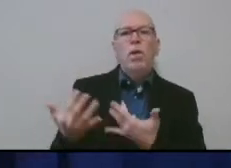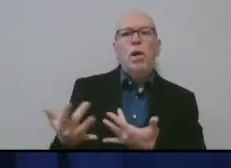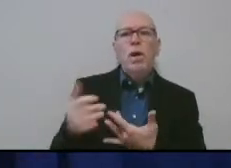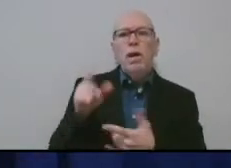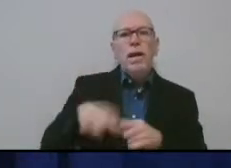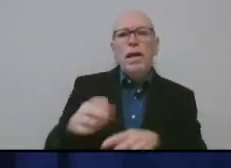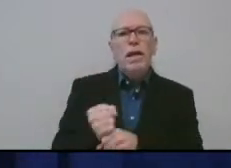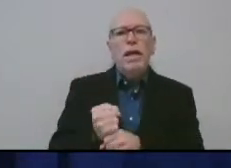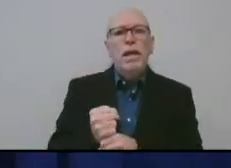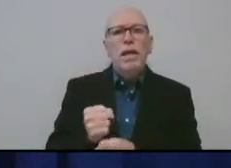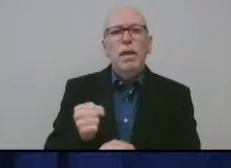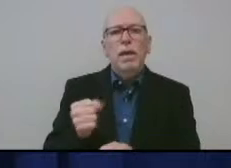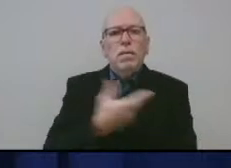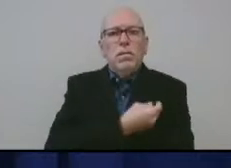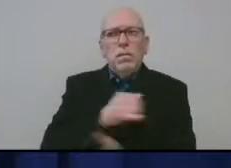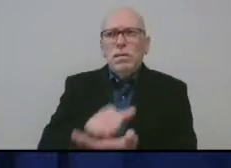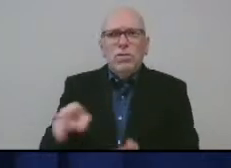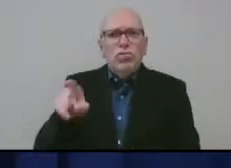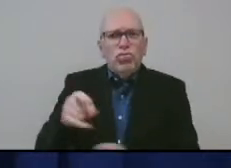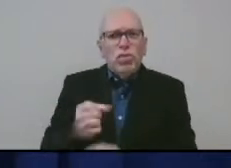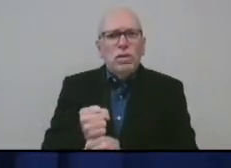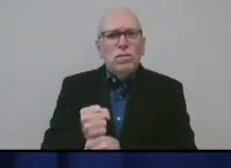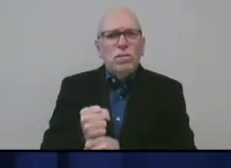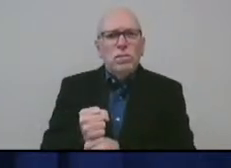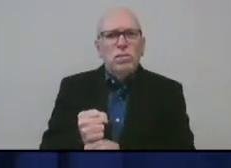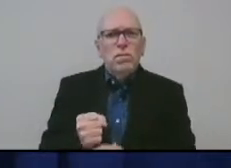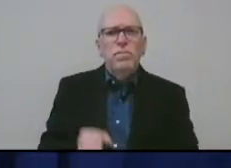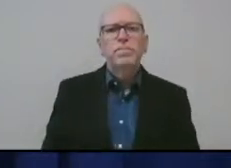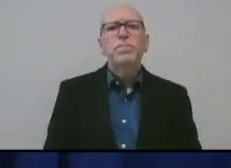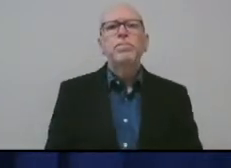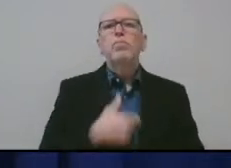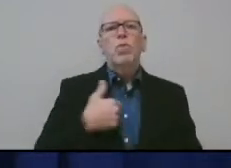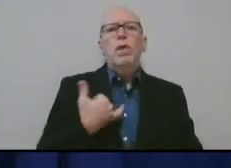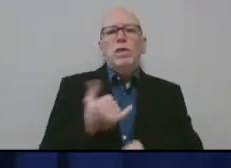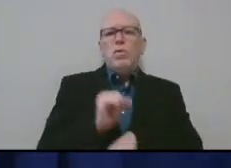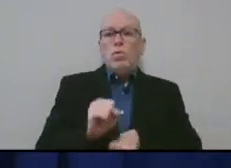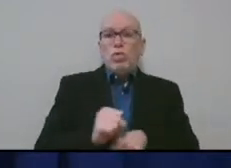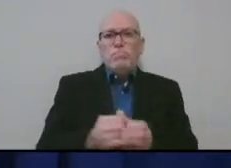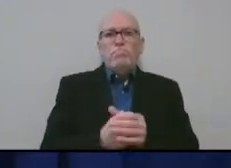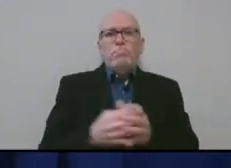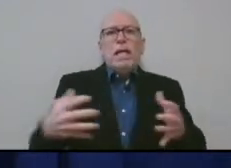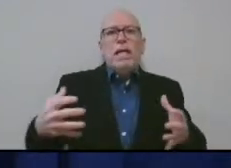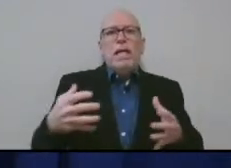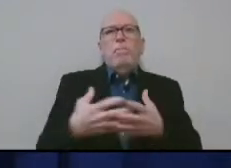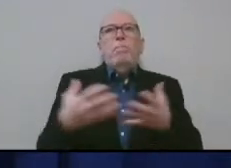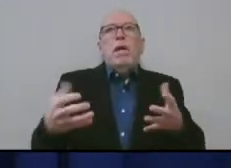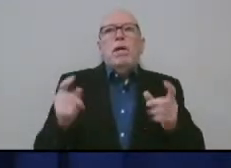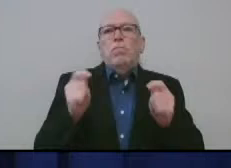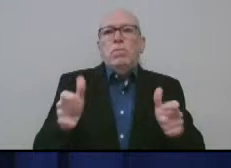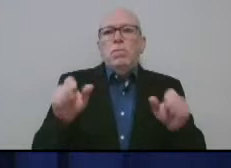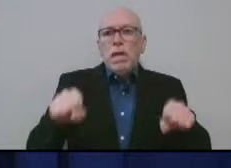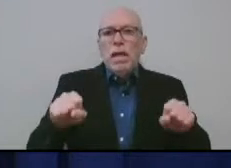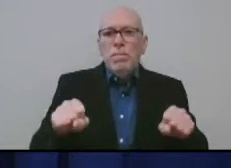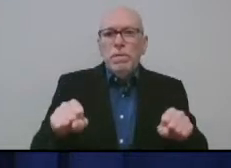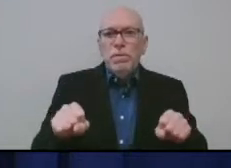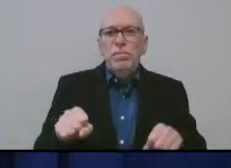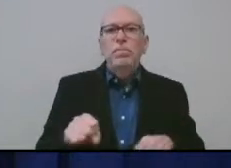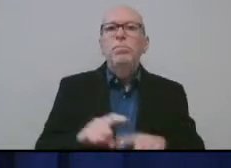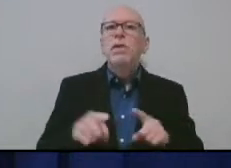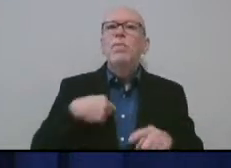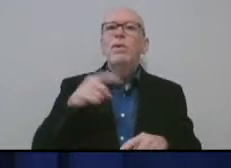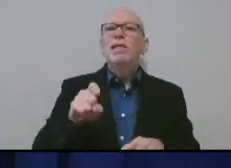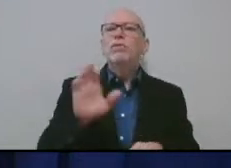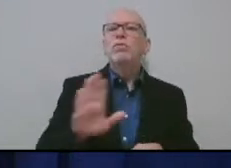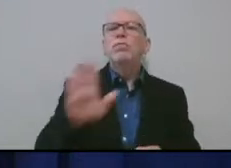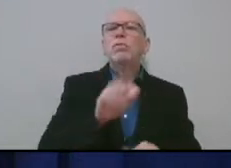vaccine that they are eligible for. We are working to expand as quickly as possible, but we need everyone in this state to follow